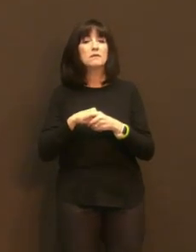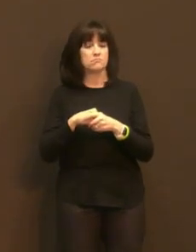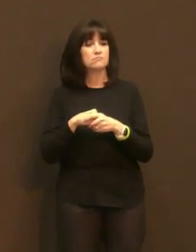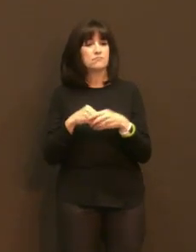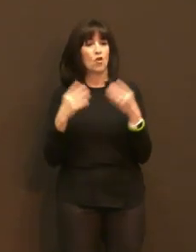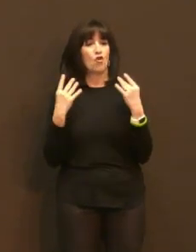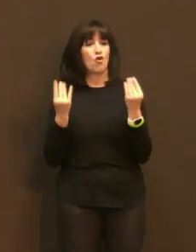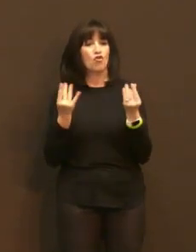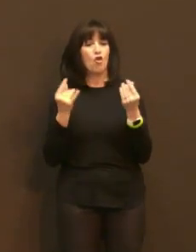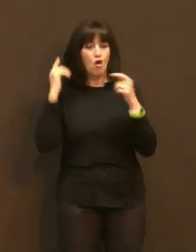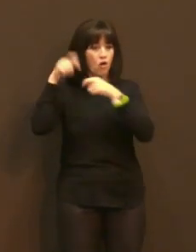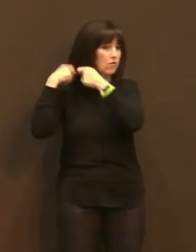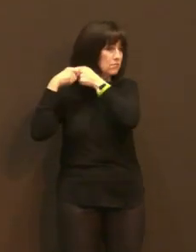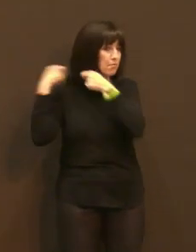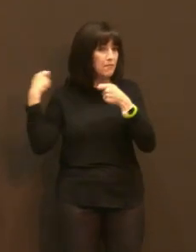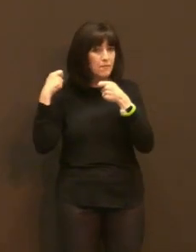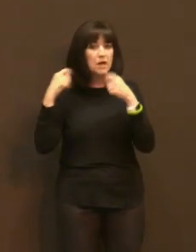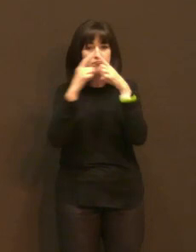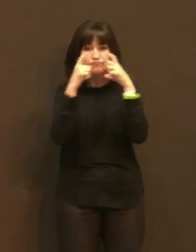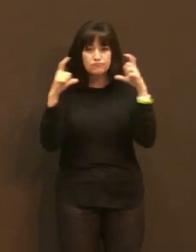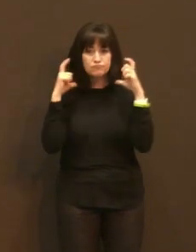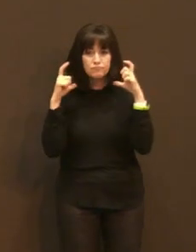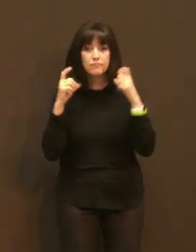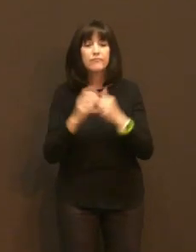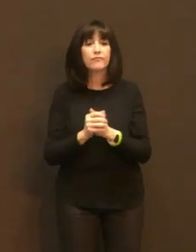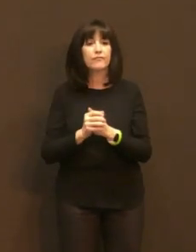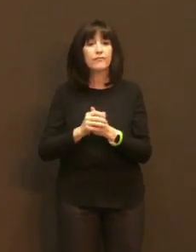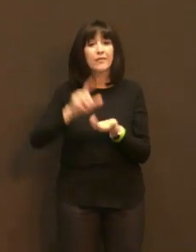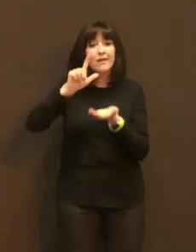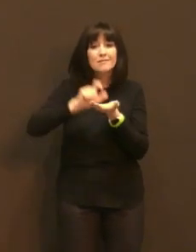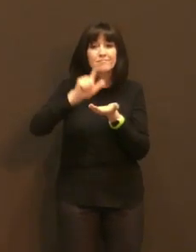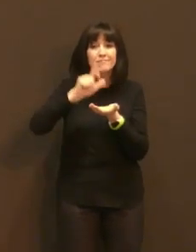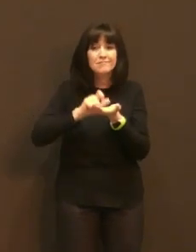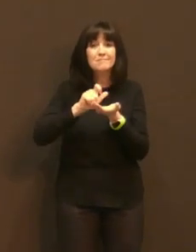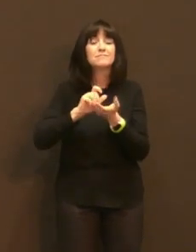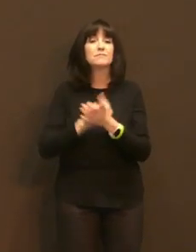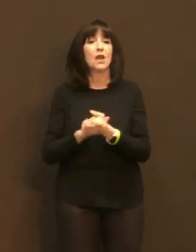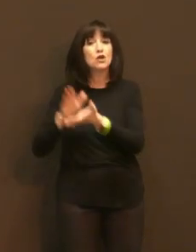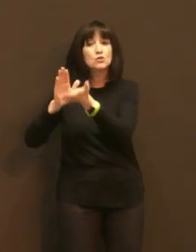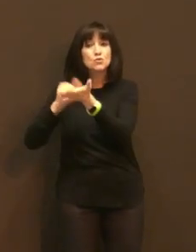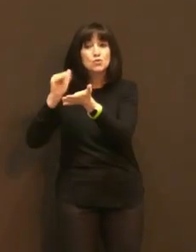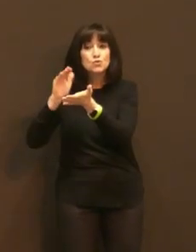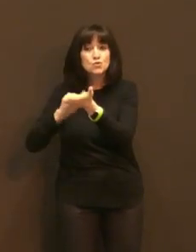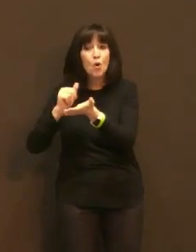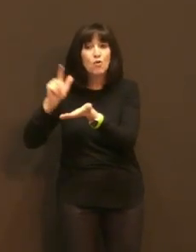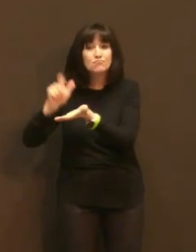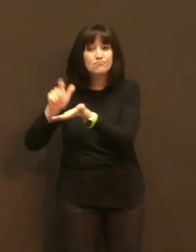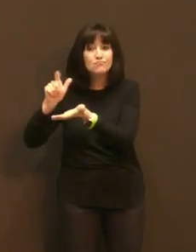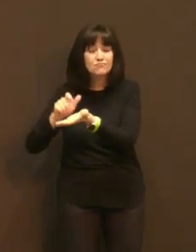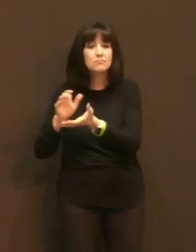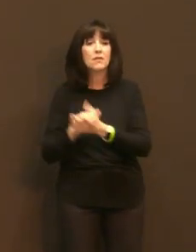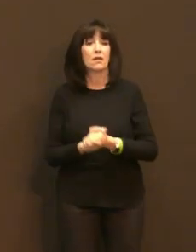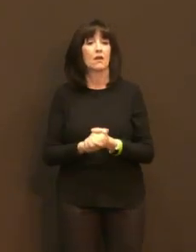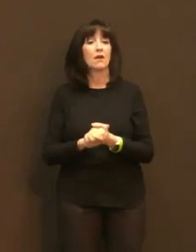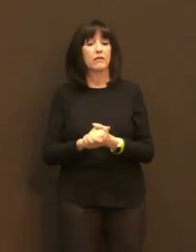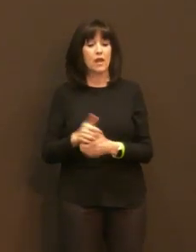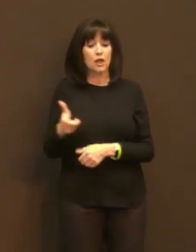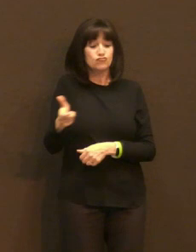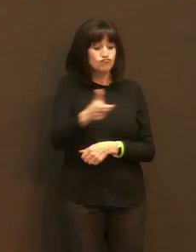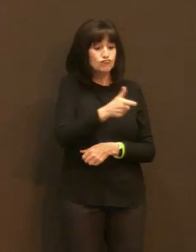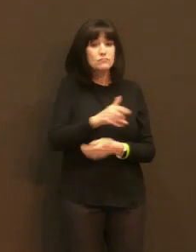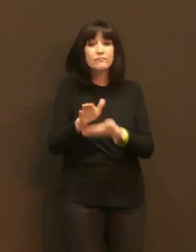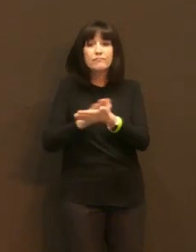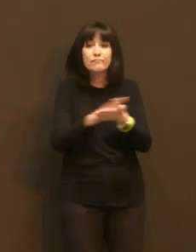face coverings, like bandanas, as well as hand sanitizer and soap and household cleaner, as well as